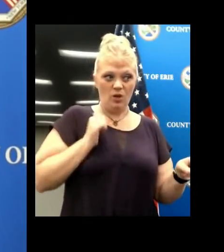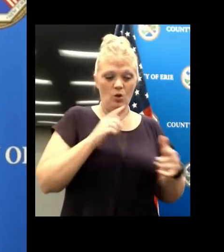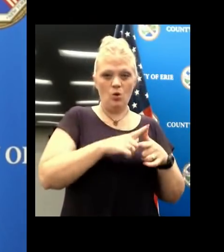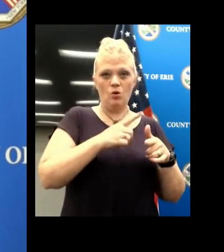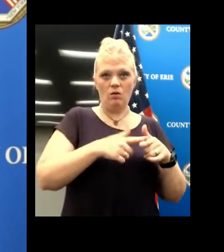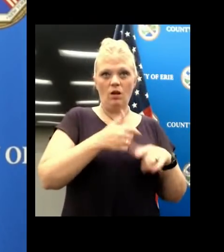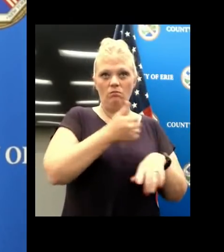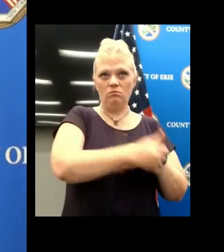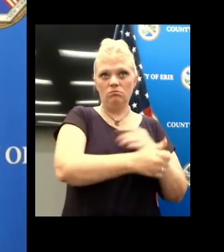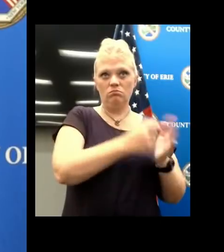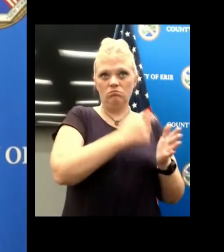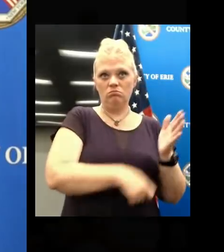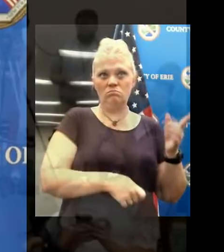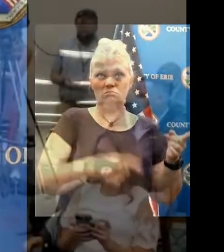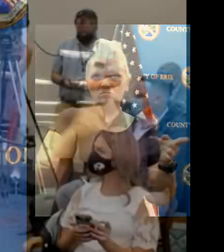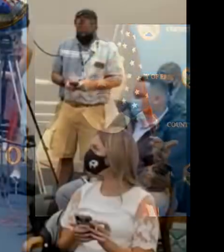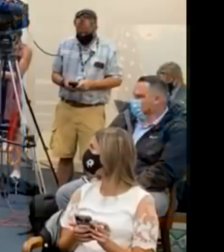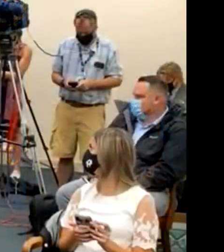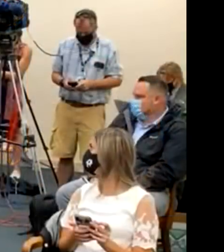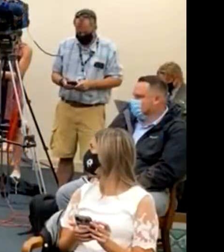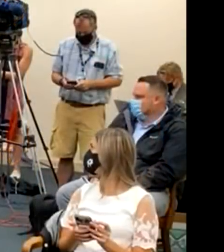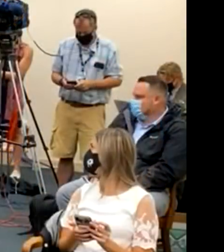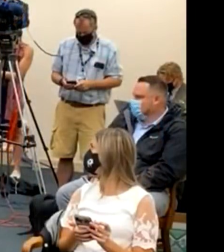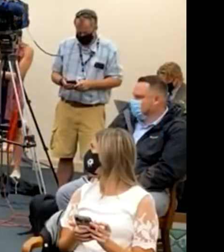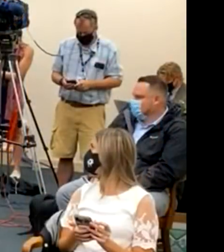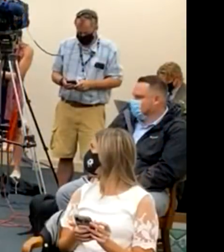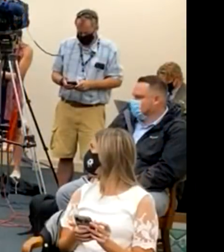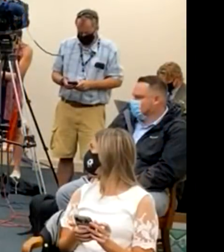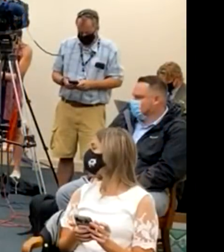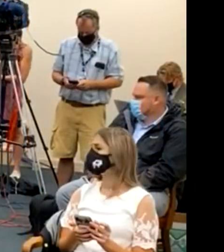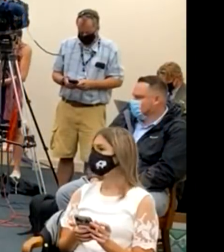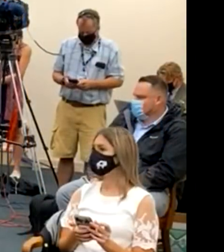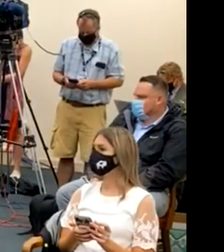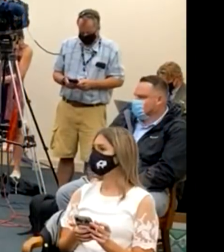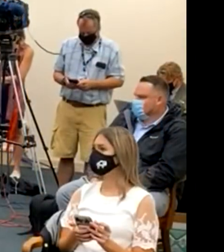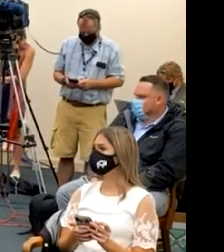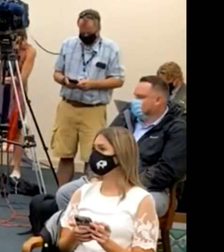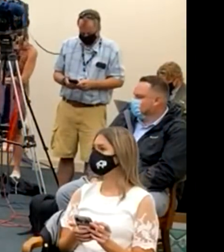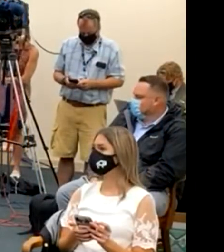cited. I was going to say, have you given out any tickets or violations? I don't know for certain.